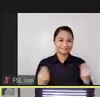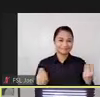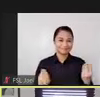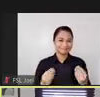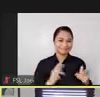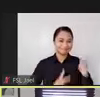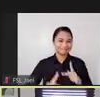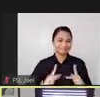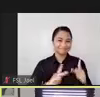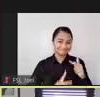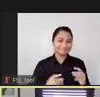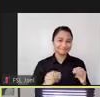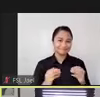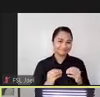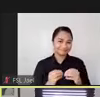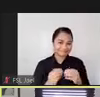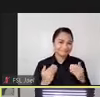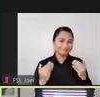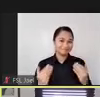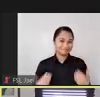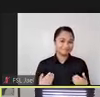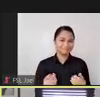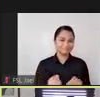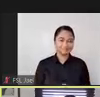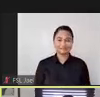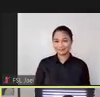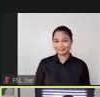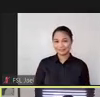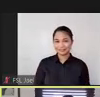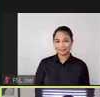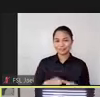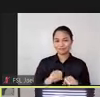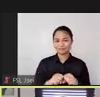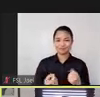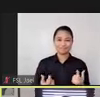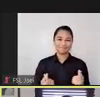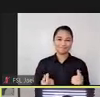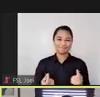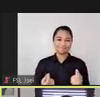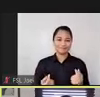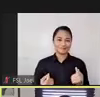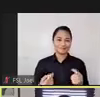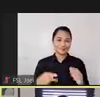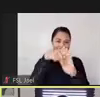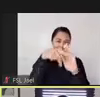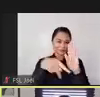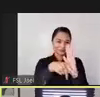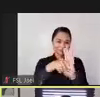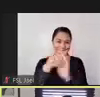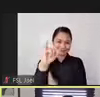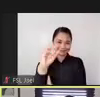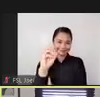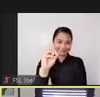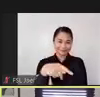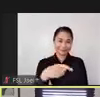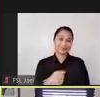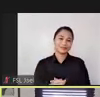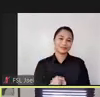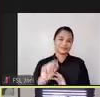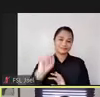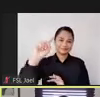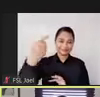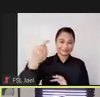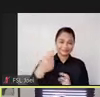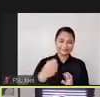IOC? Universality and solidarity, unity and diversity, autonomy and good